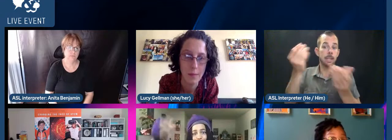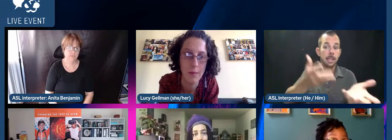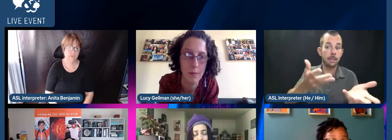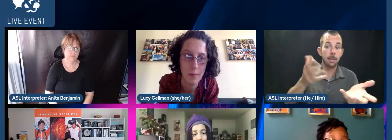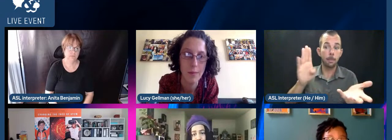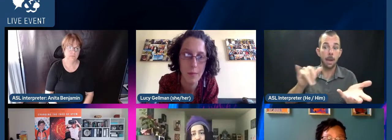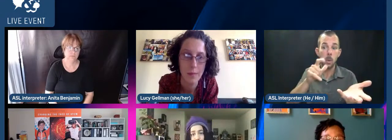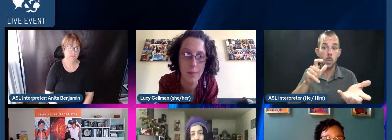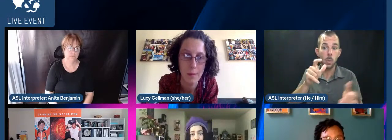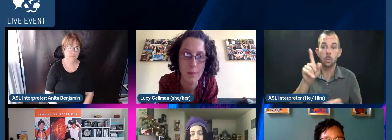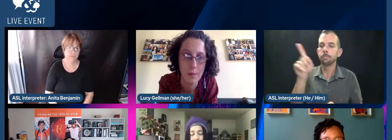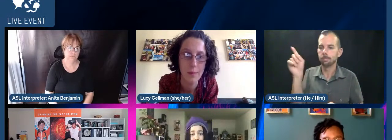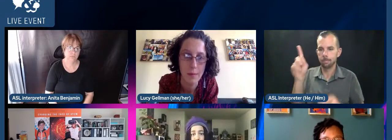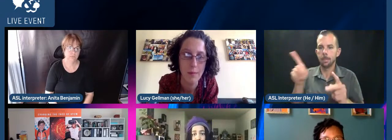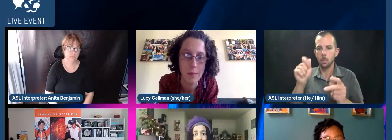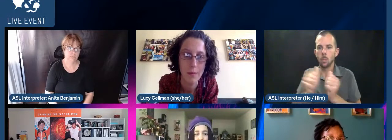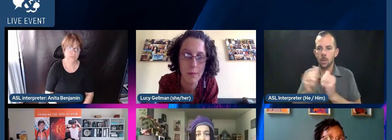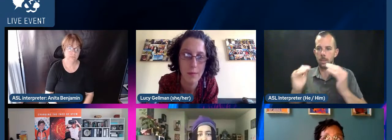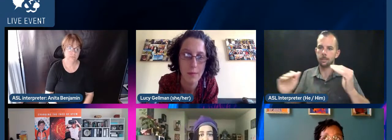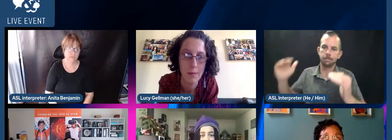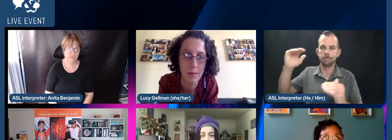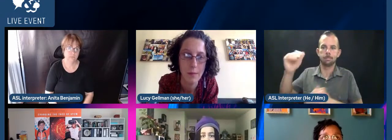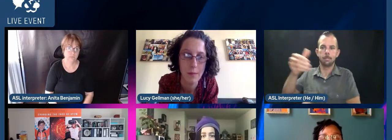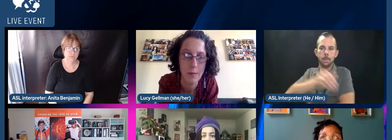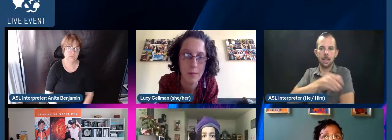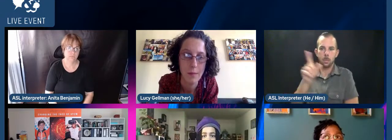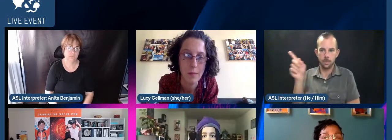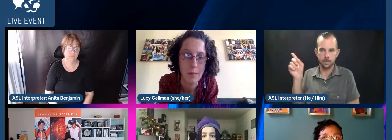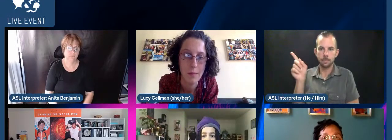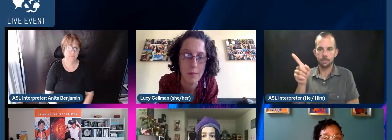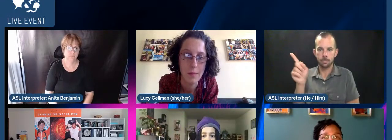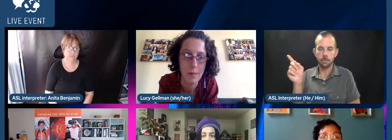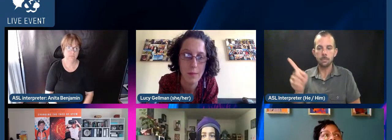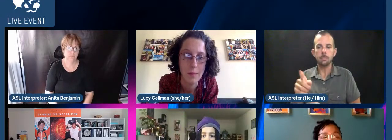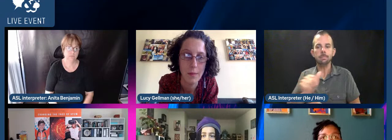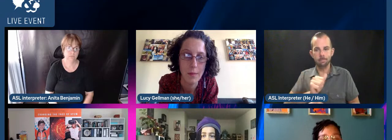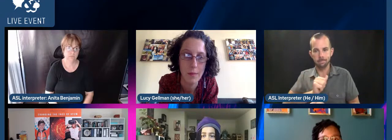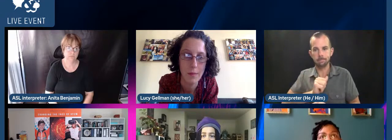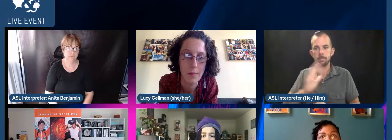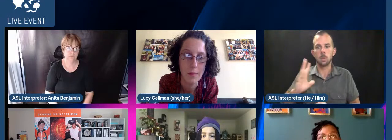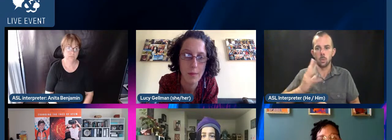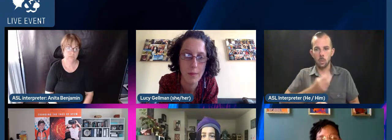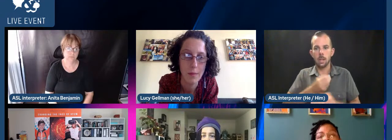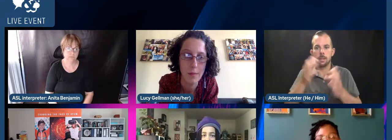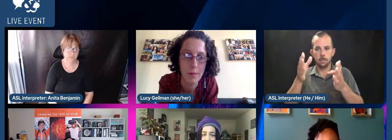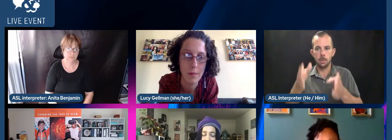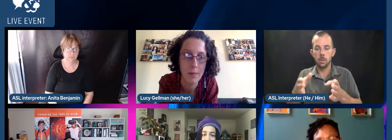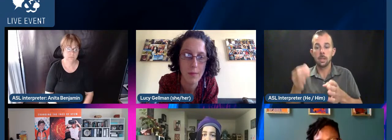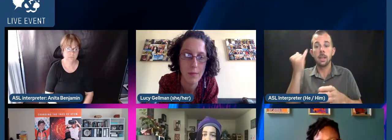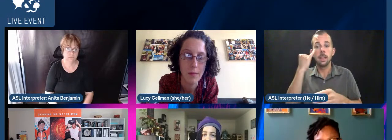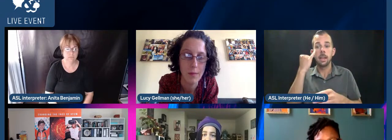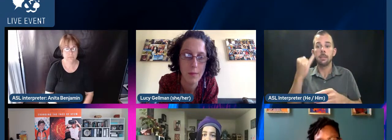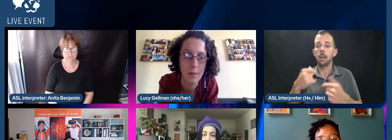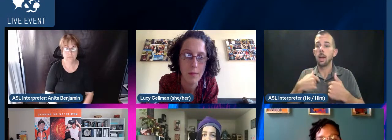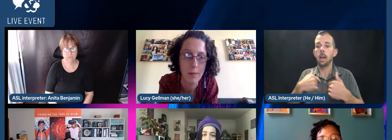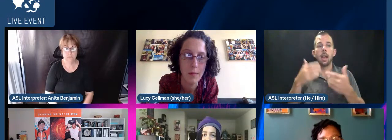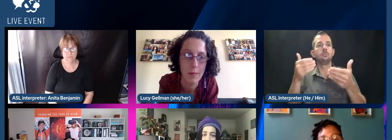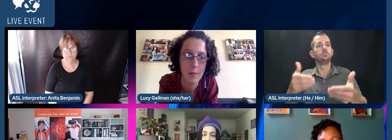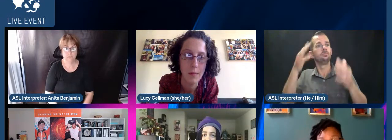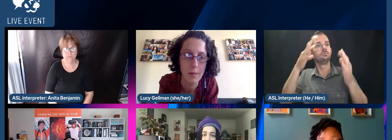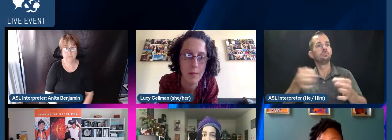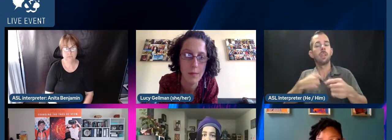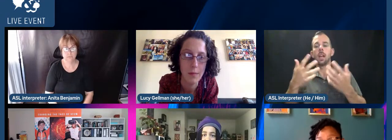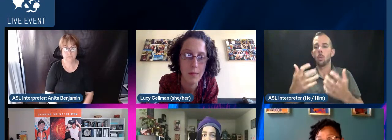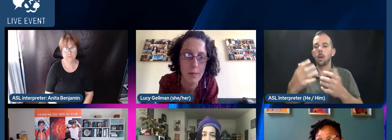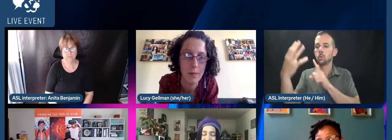when I, like even as a trans person, like decide I, you know, like I would like to make a diamond commercial, right? Like I